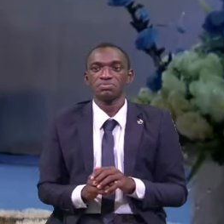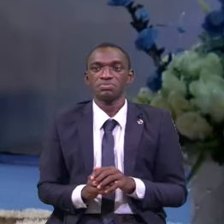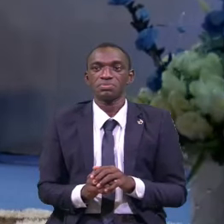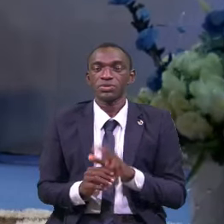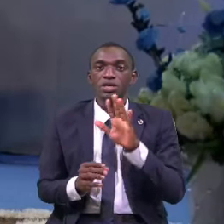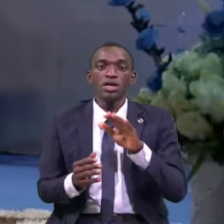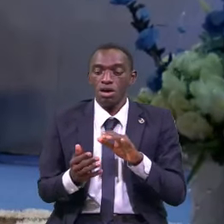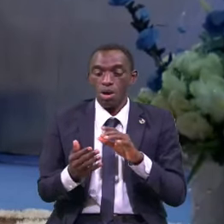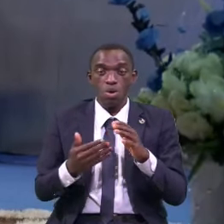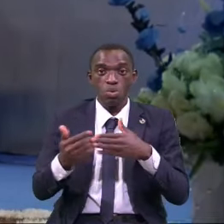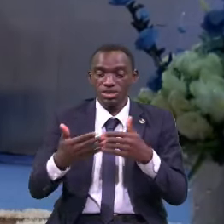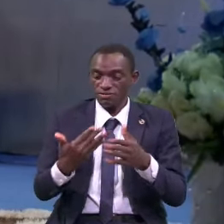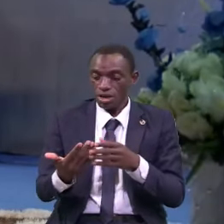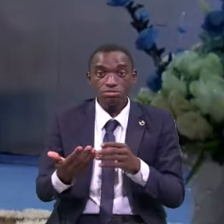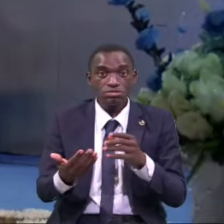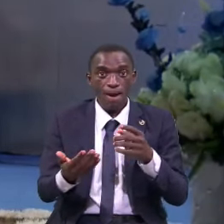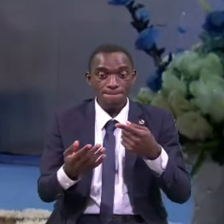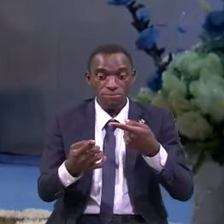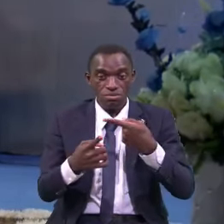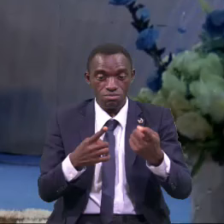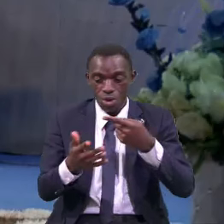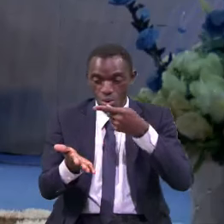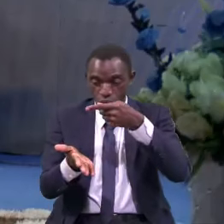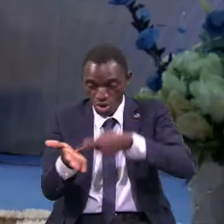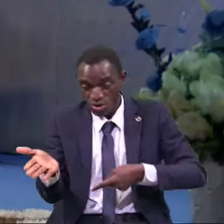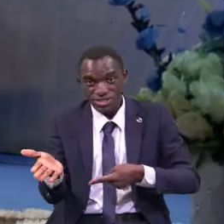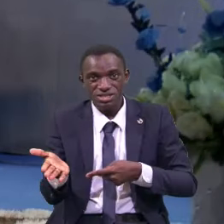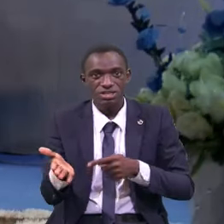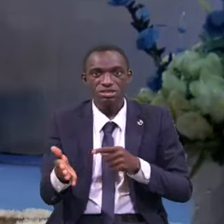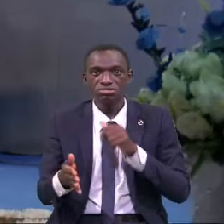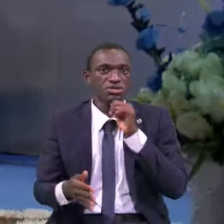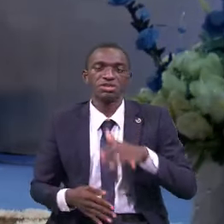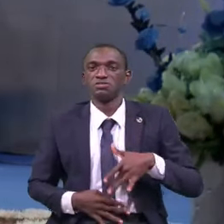Whatever cuts the skin, it does not feel it.